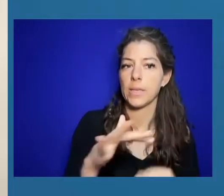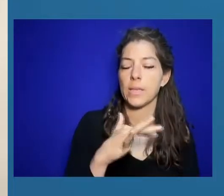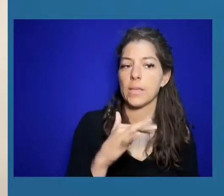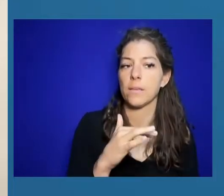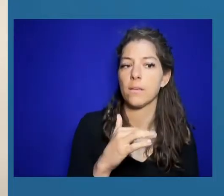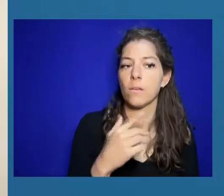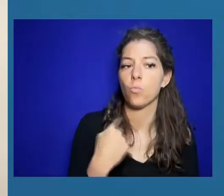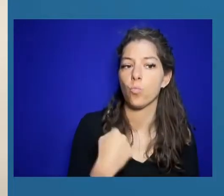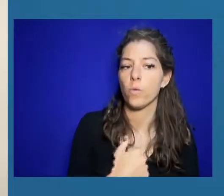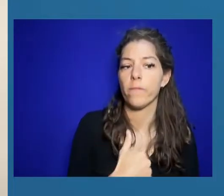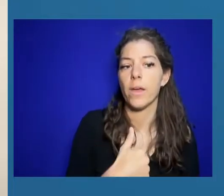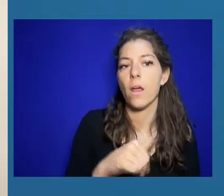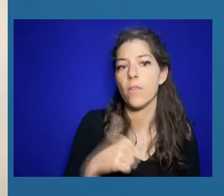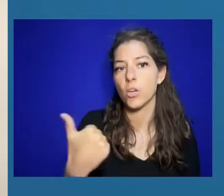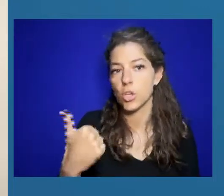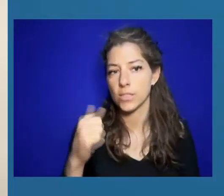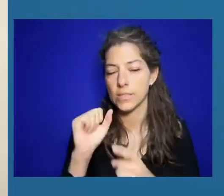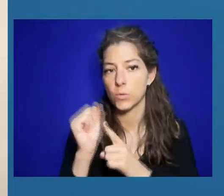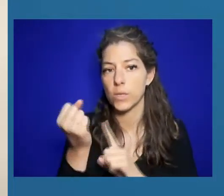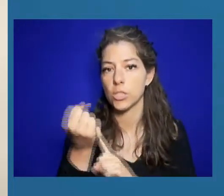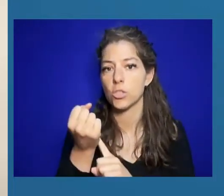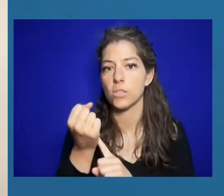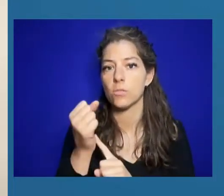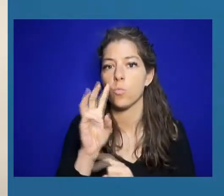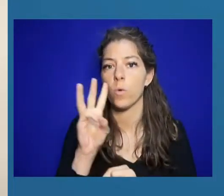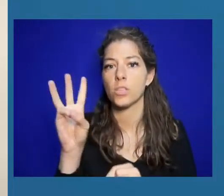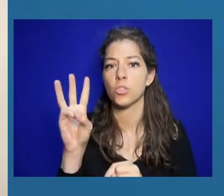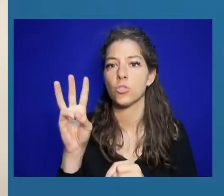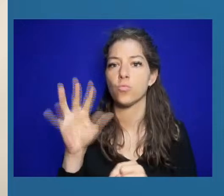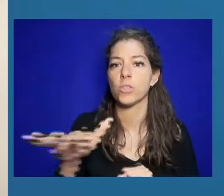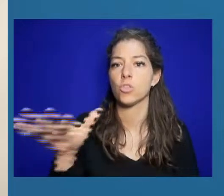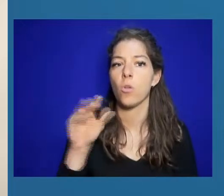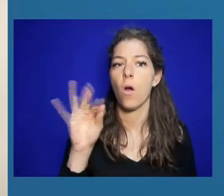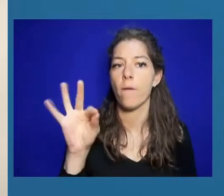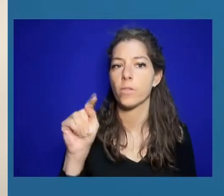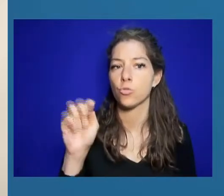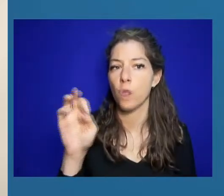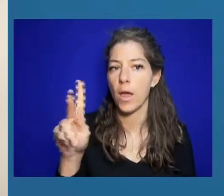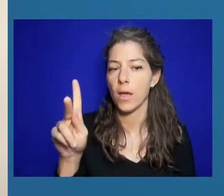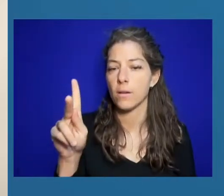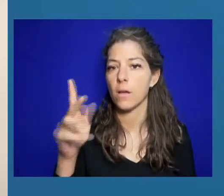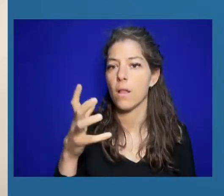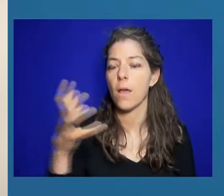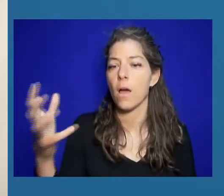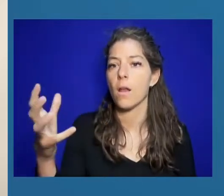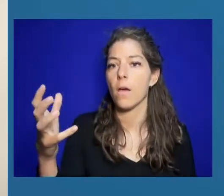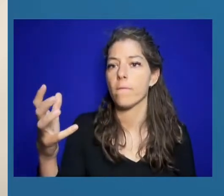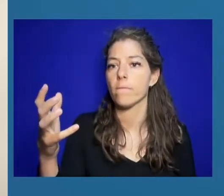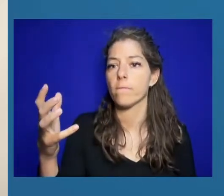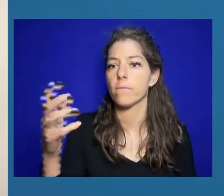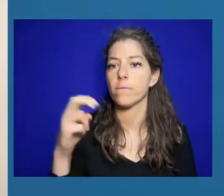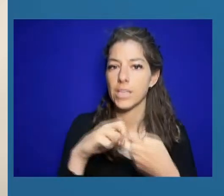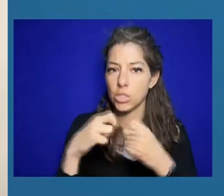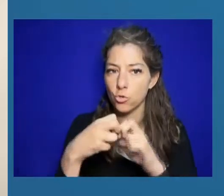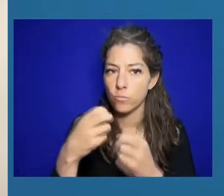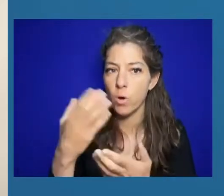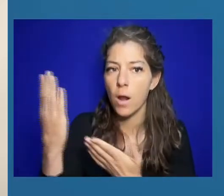had other instances there with Western Regional off-track betting where there's been a lot of issues brought up.